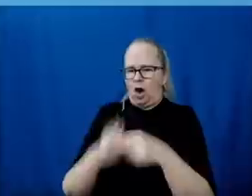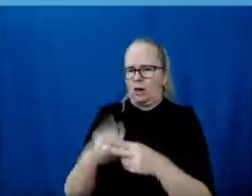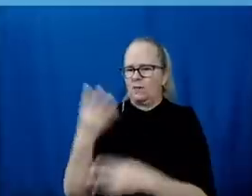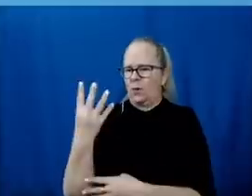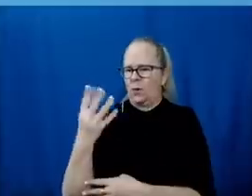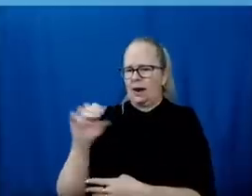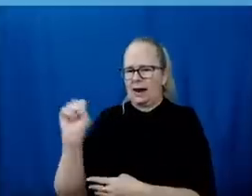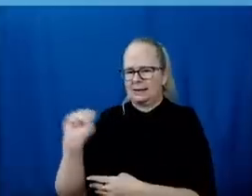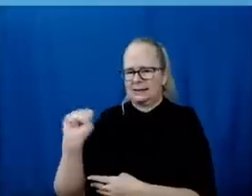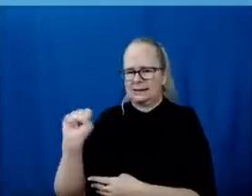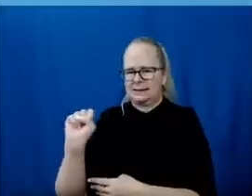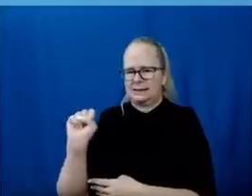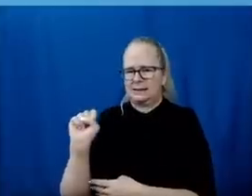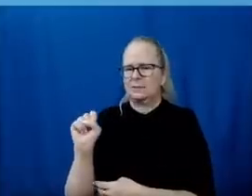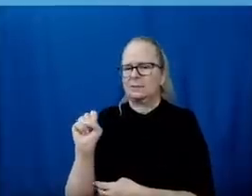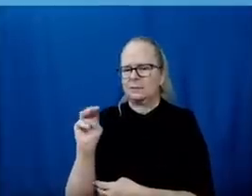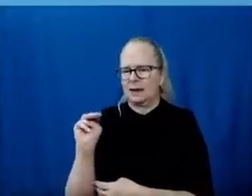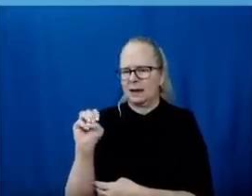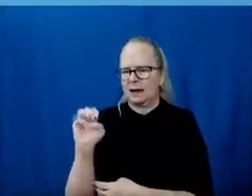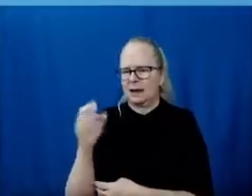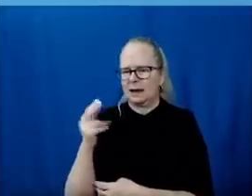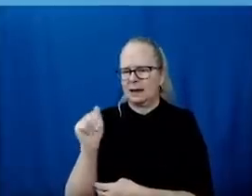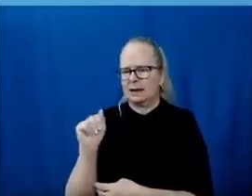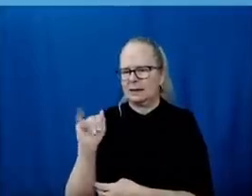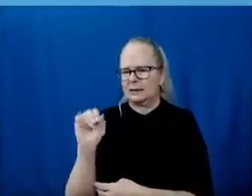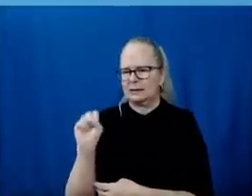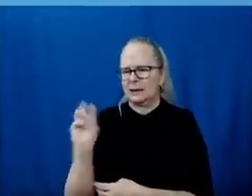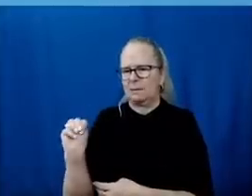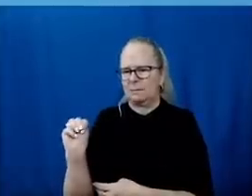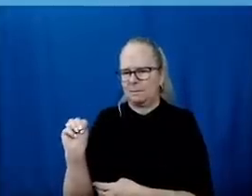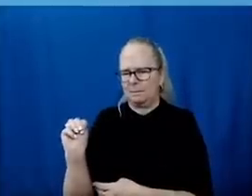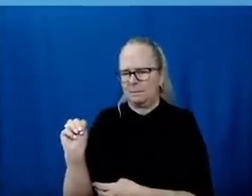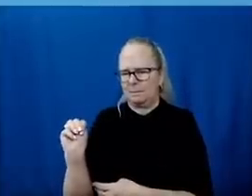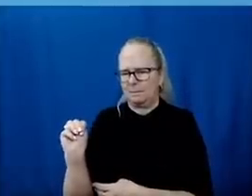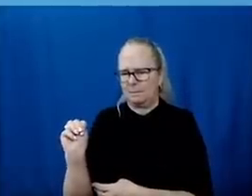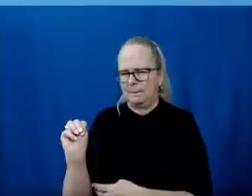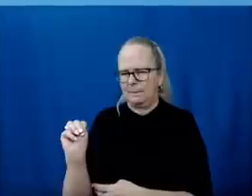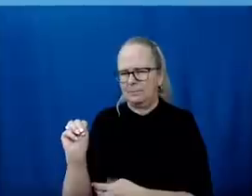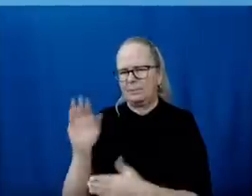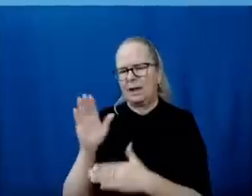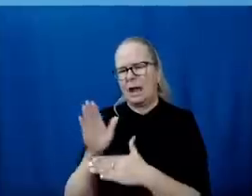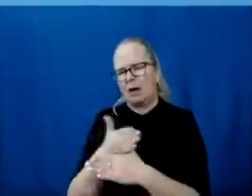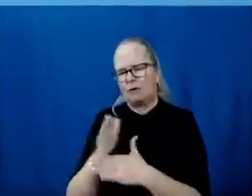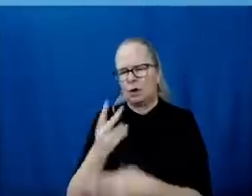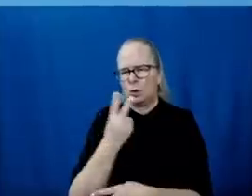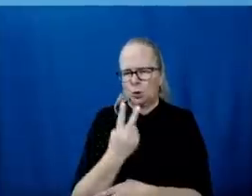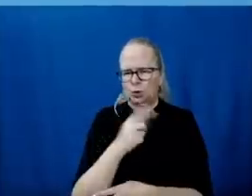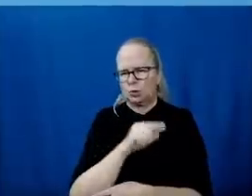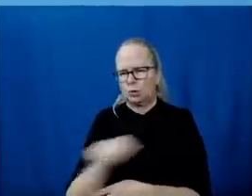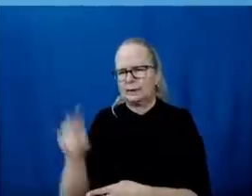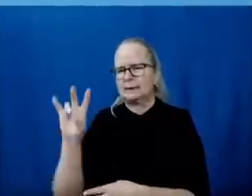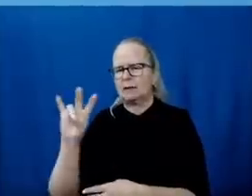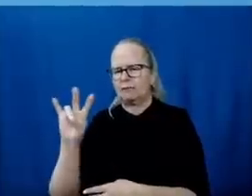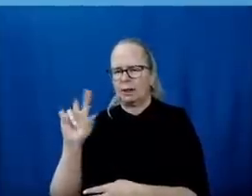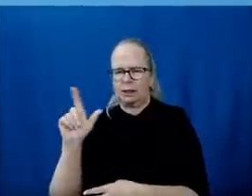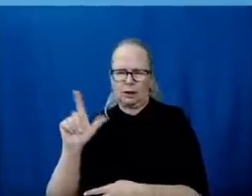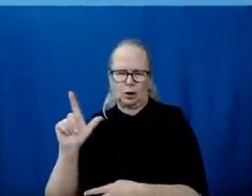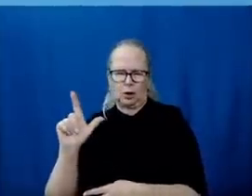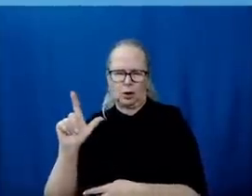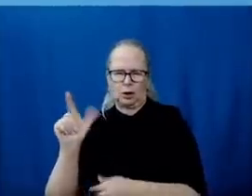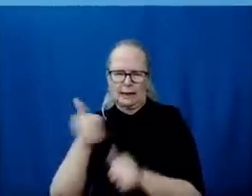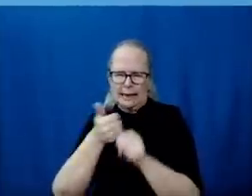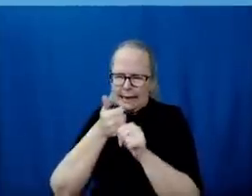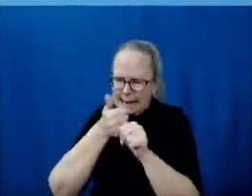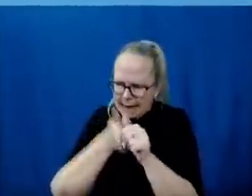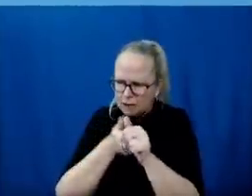a technique called the 4S mechanism. And again, we capture on average between 2 and 7